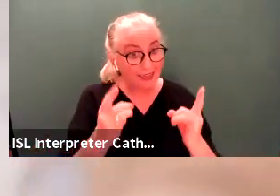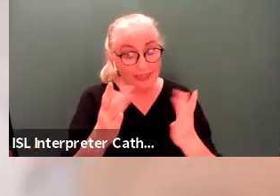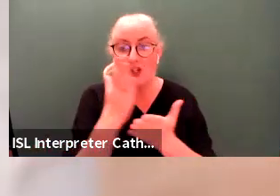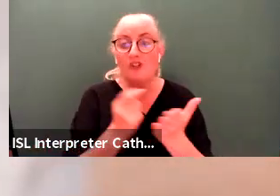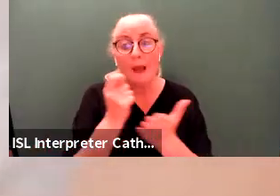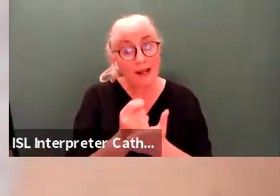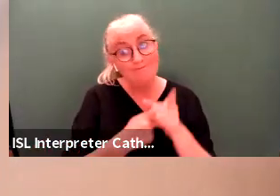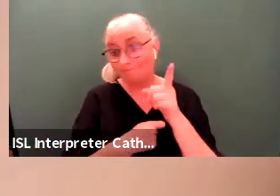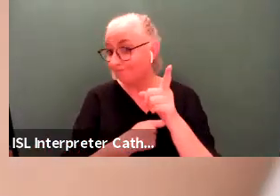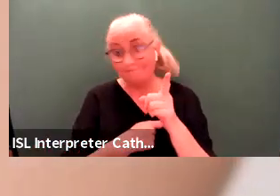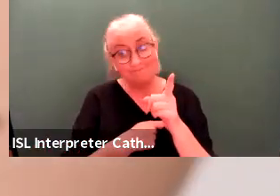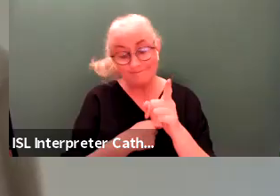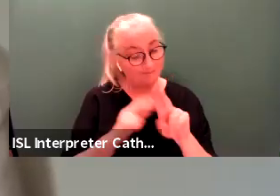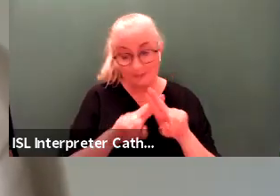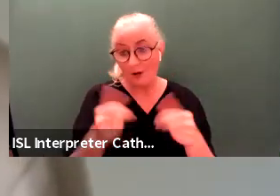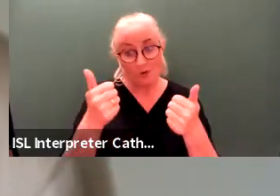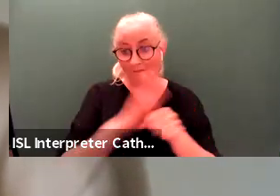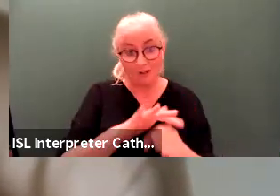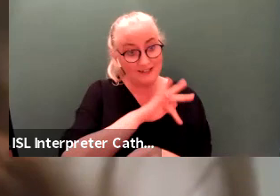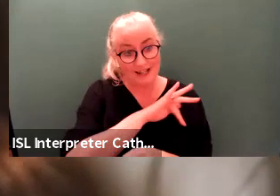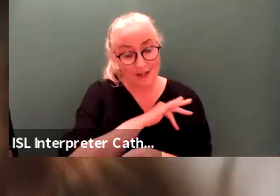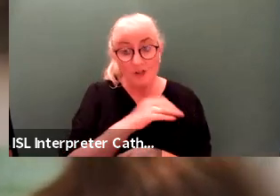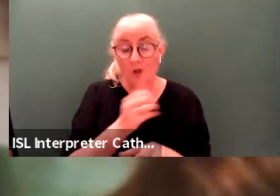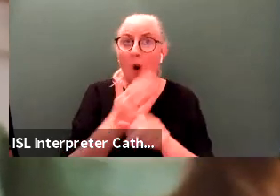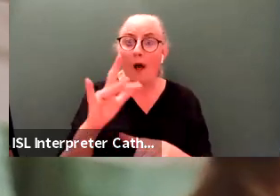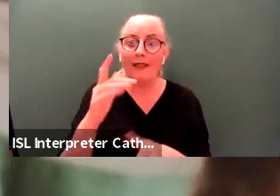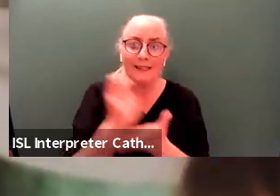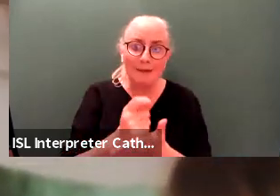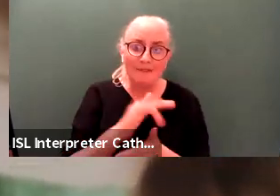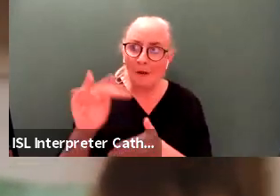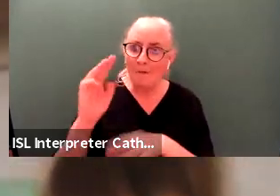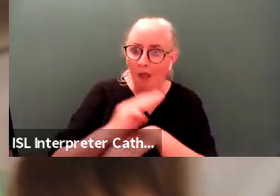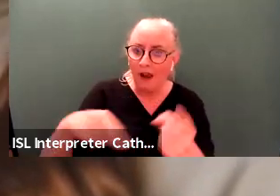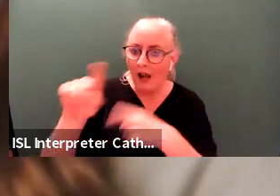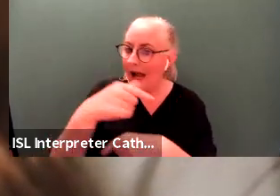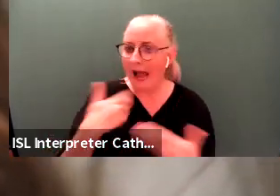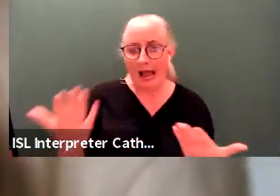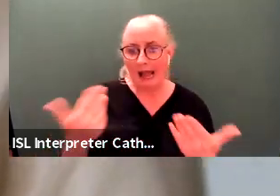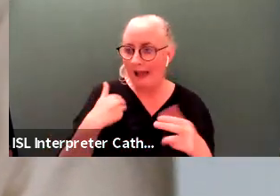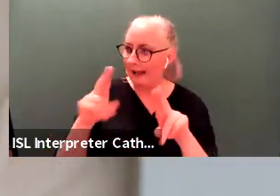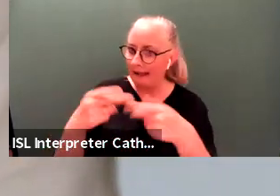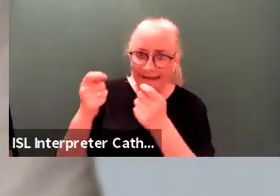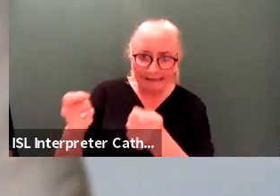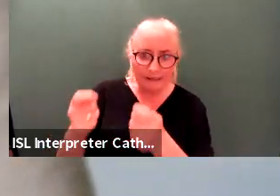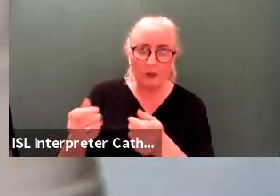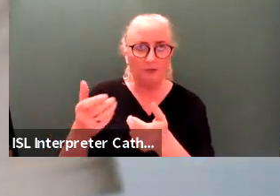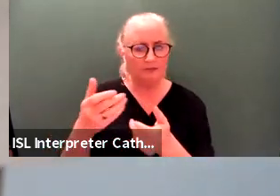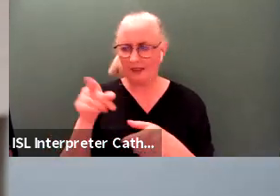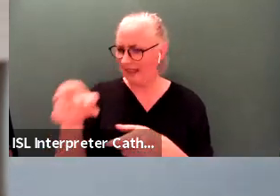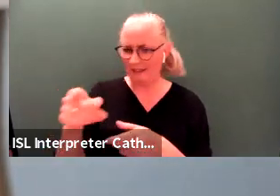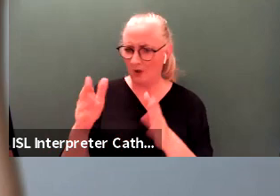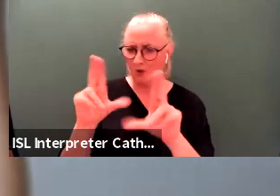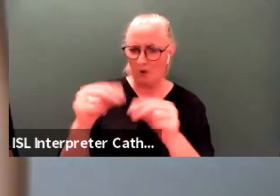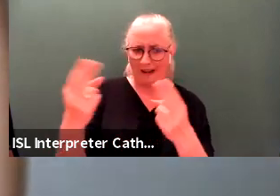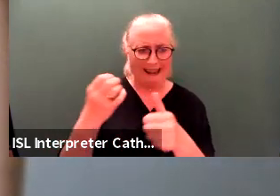to the detriment of ourselves. I hear all the time from mothers that tell me, I wouldn't cook or eat or buy those foods because no one else